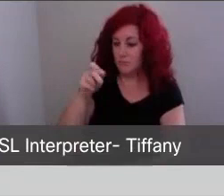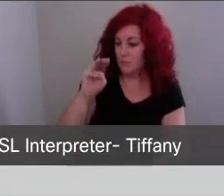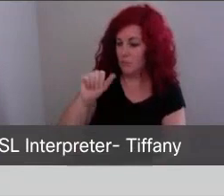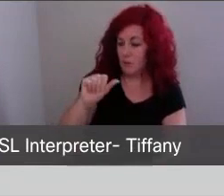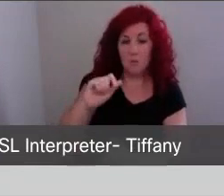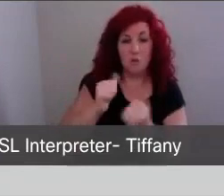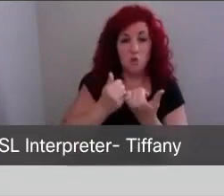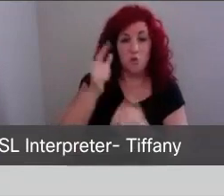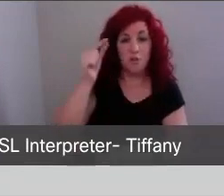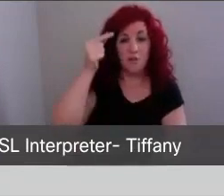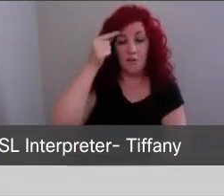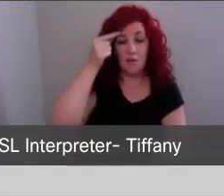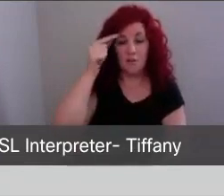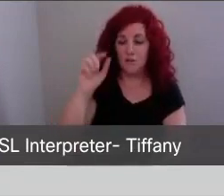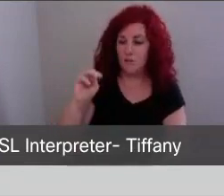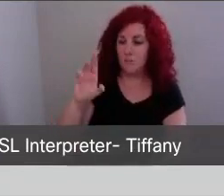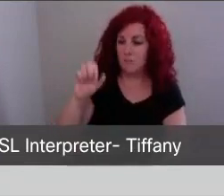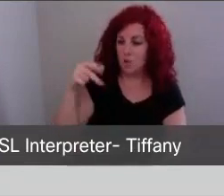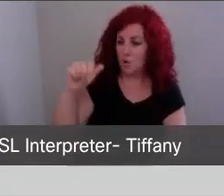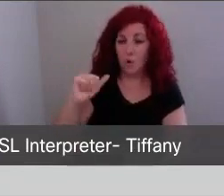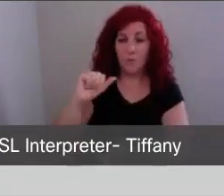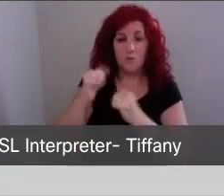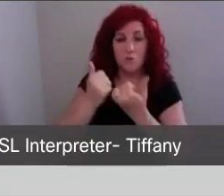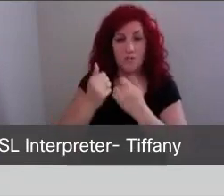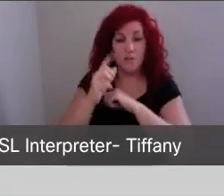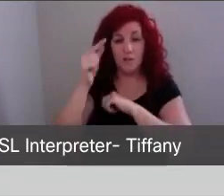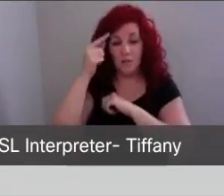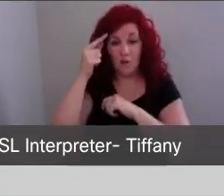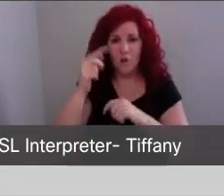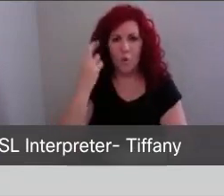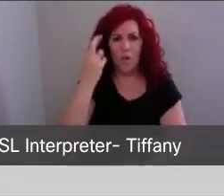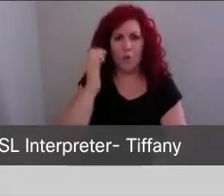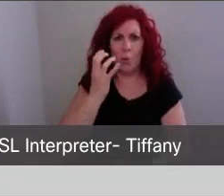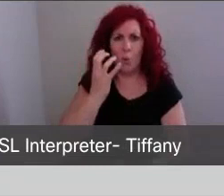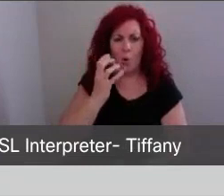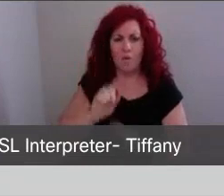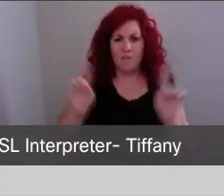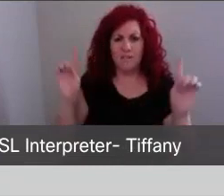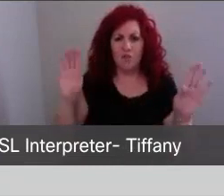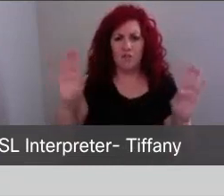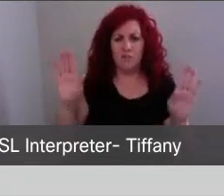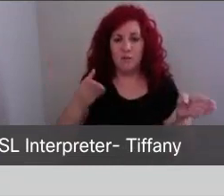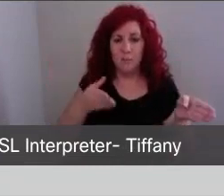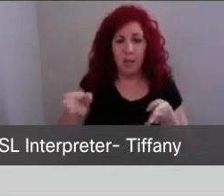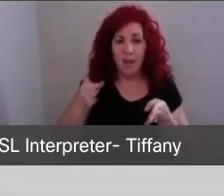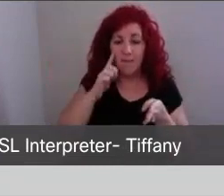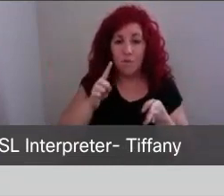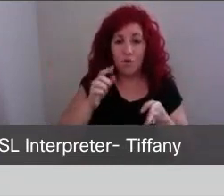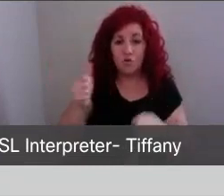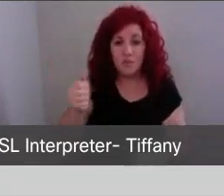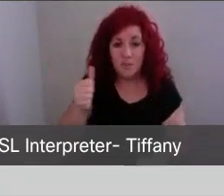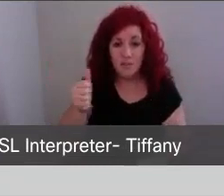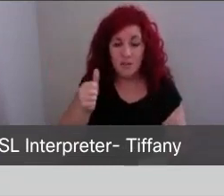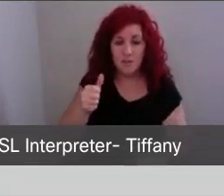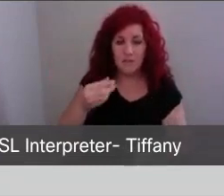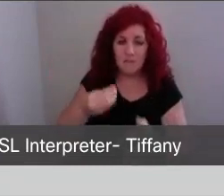of Governments, Maricopa Association of Governments, realize there's a big difference. They have their own planning for transportation. They have their own